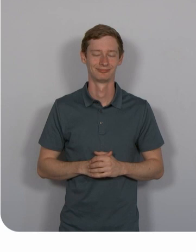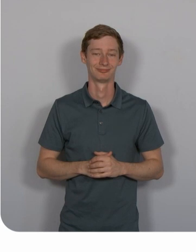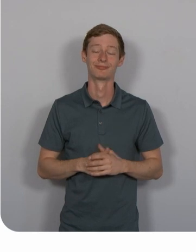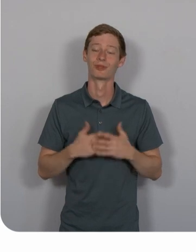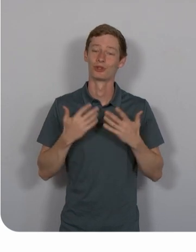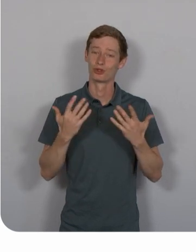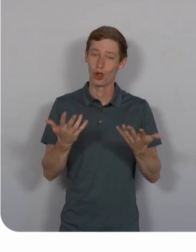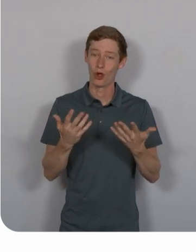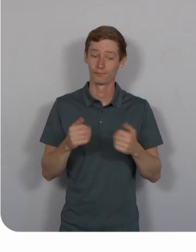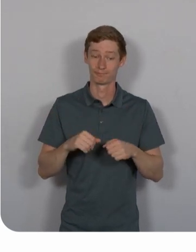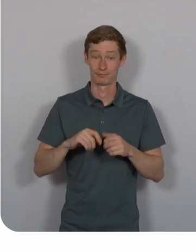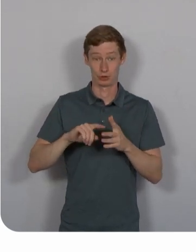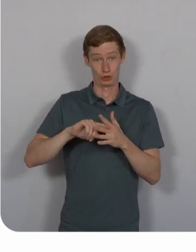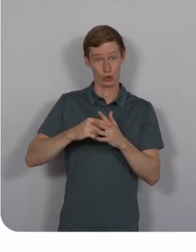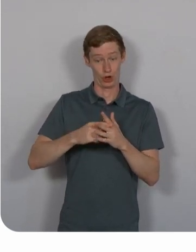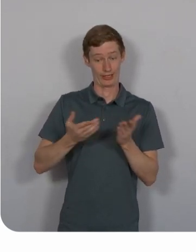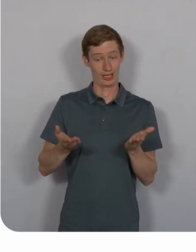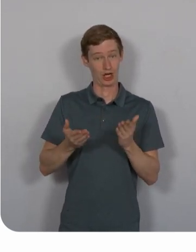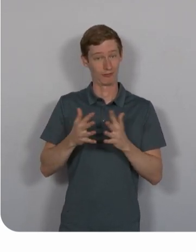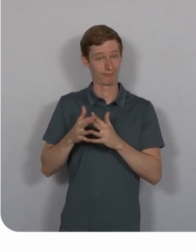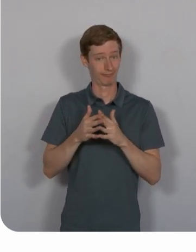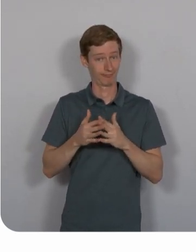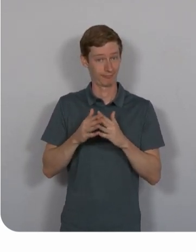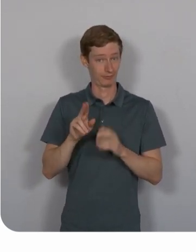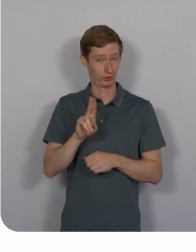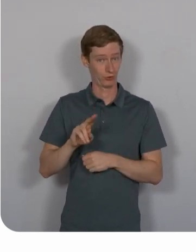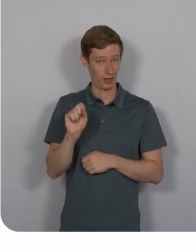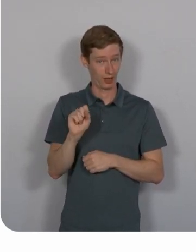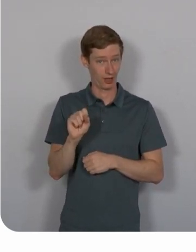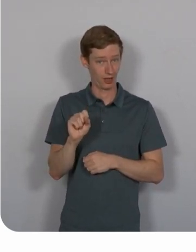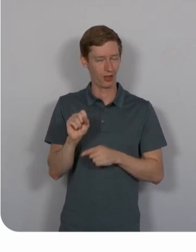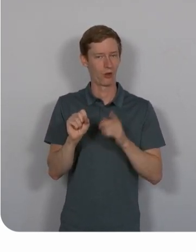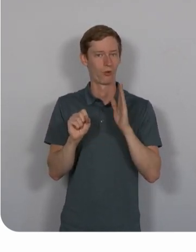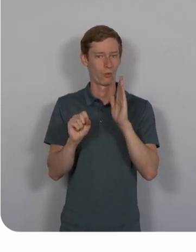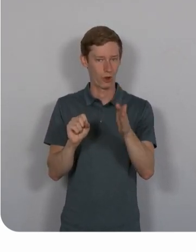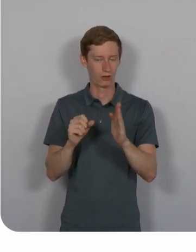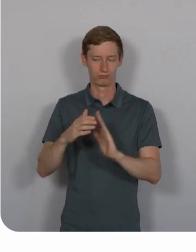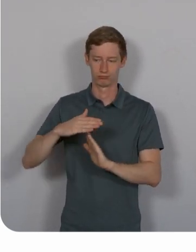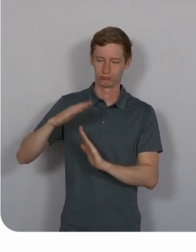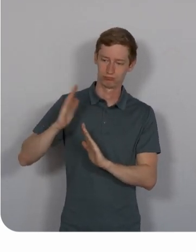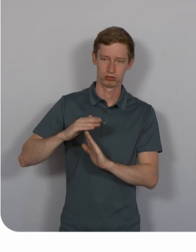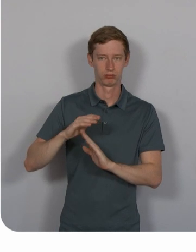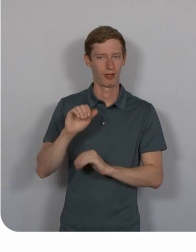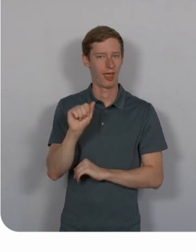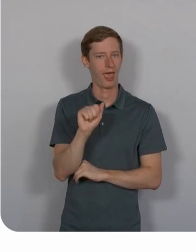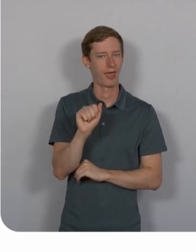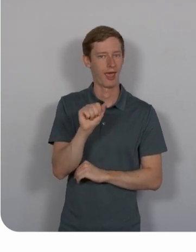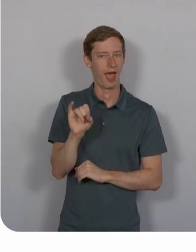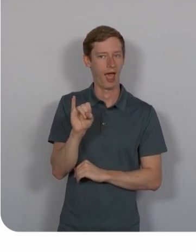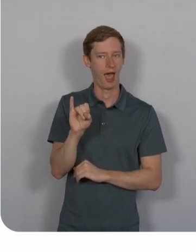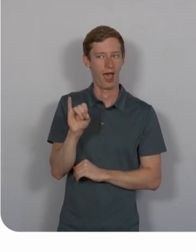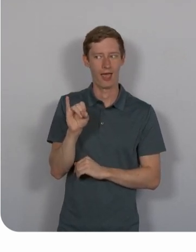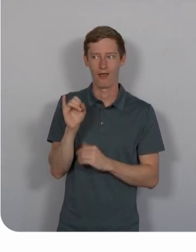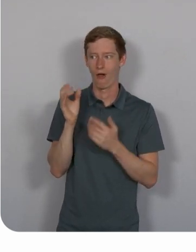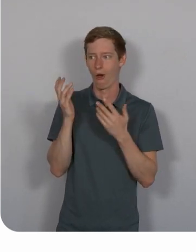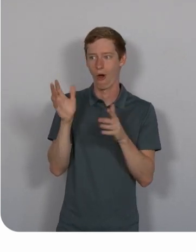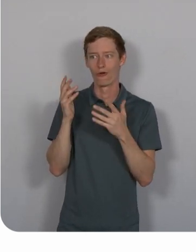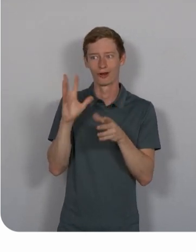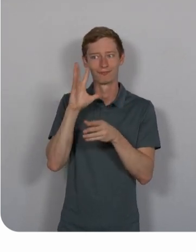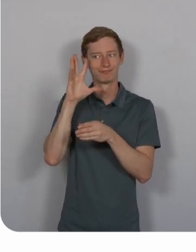So starting in the US, you're gonna get this state-of-the-art AI that you can interact with